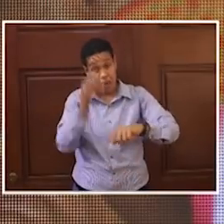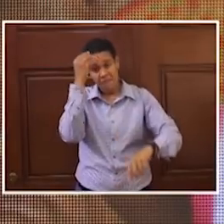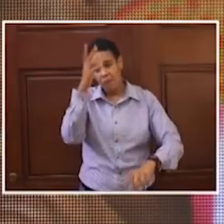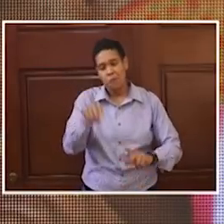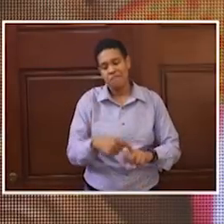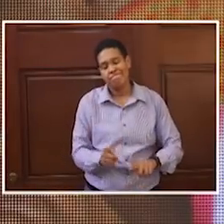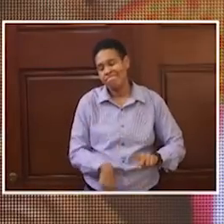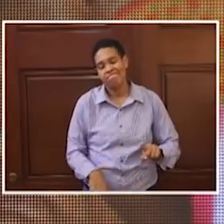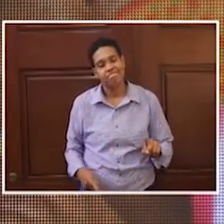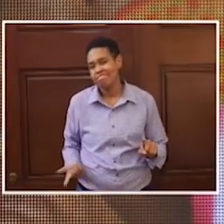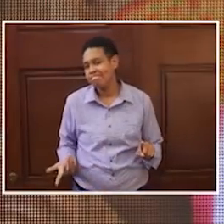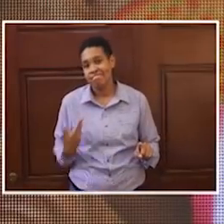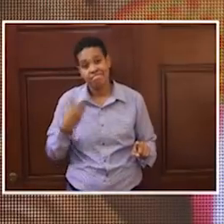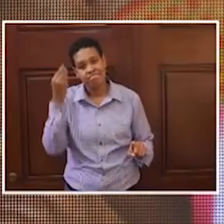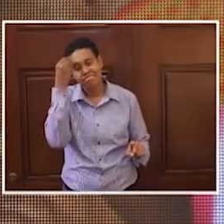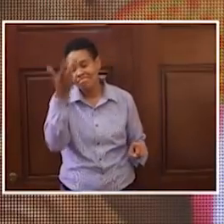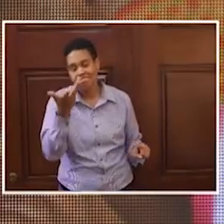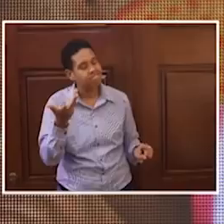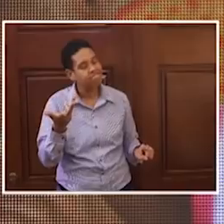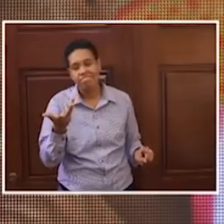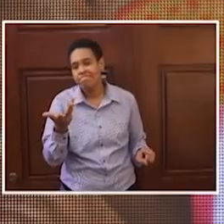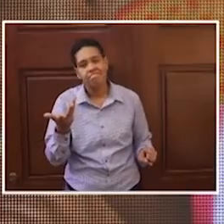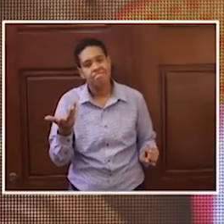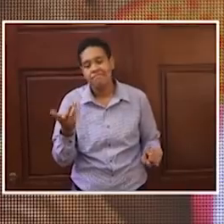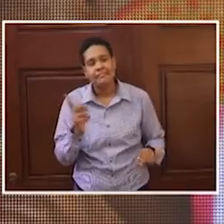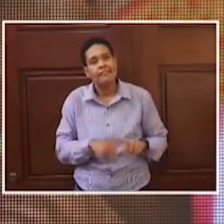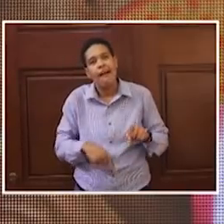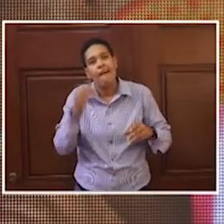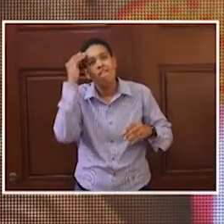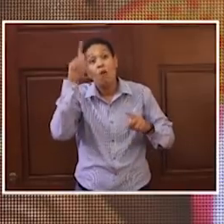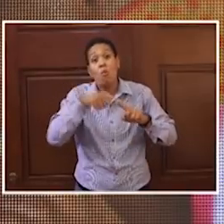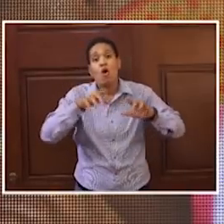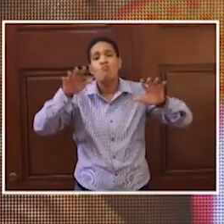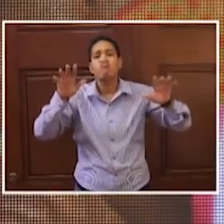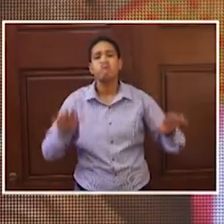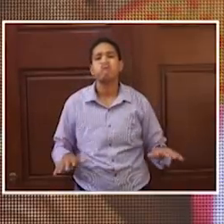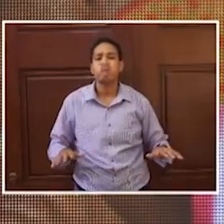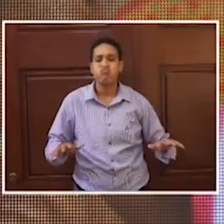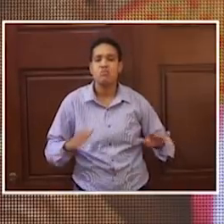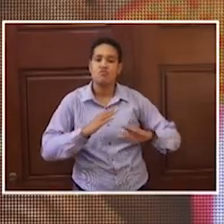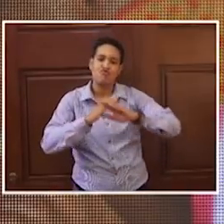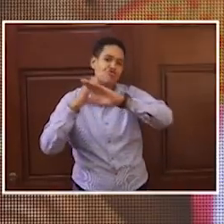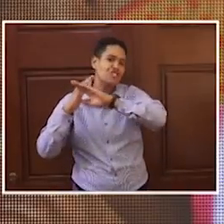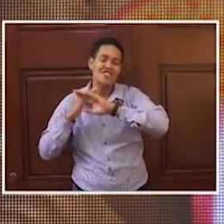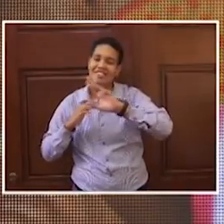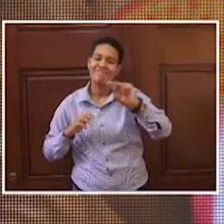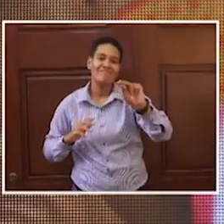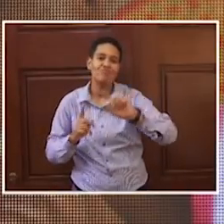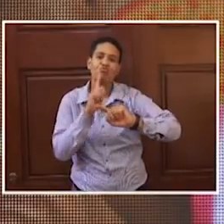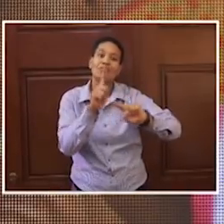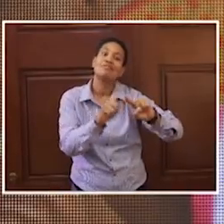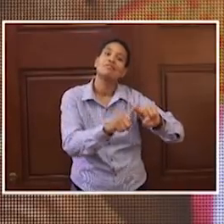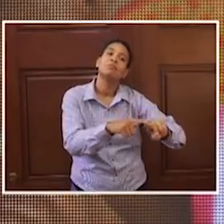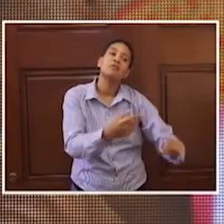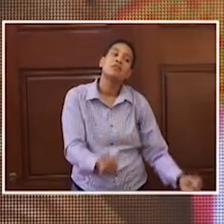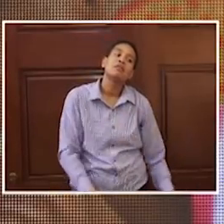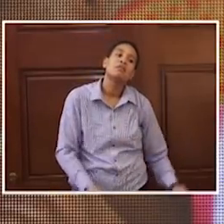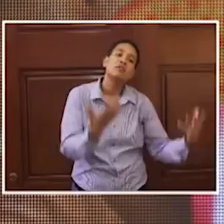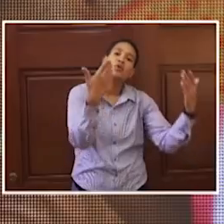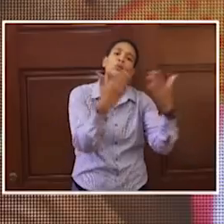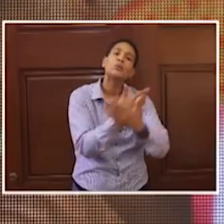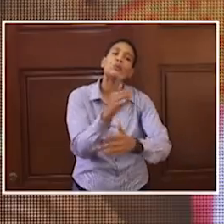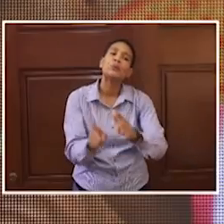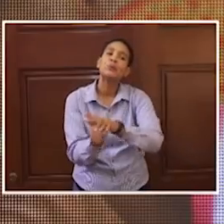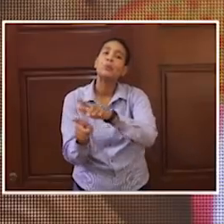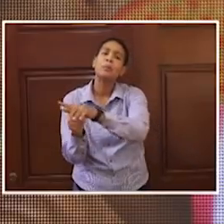when we would relax restrictions. It all depends on the number of new cases.